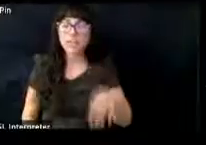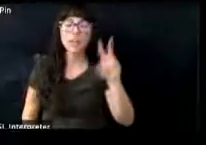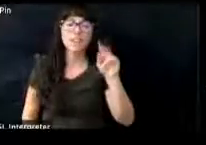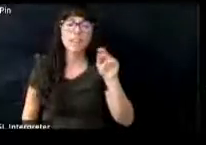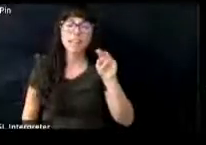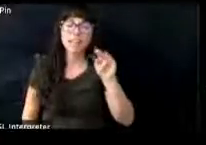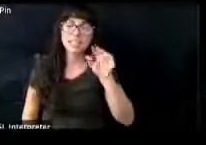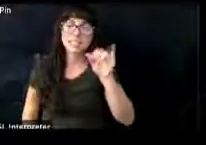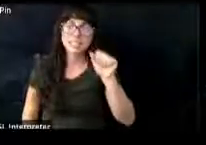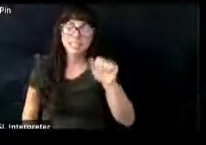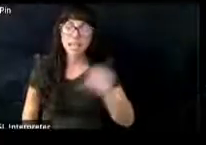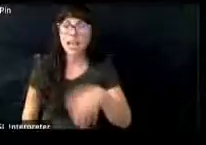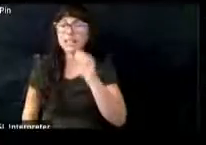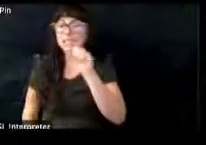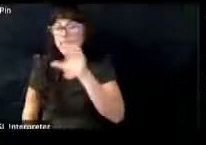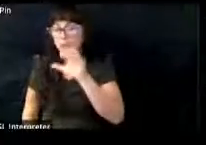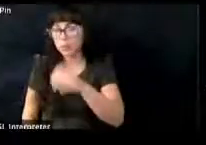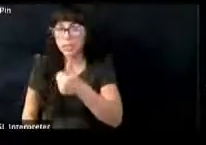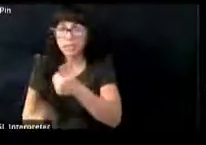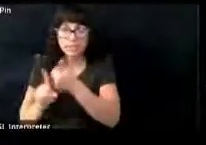city of Santa Clarita itself,